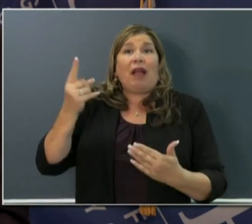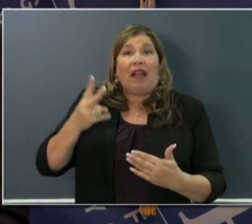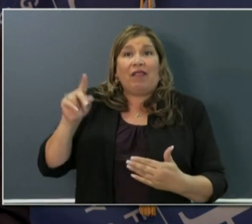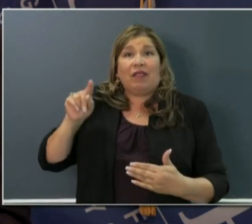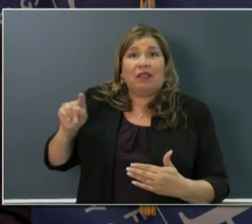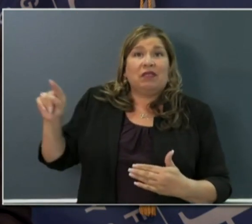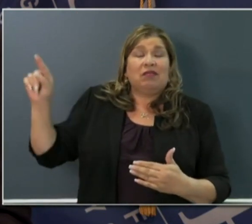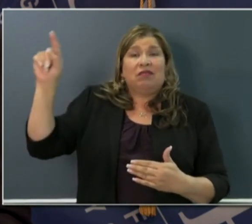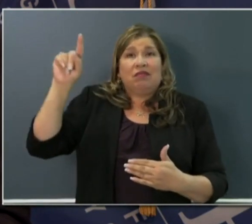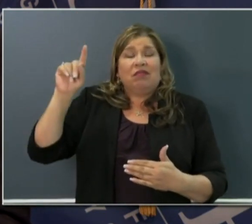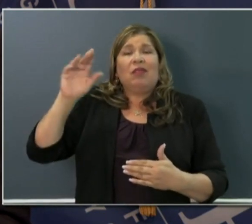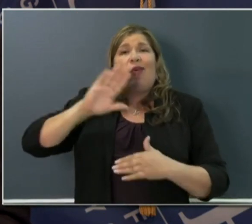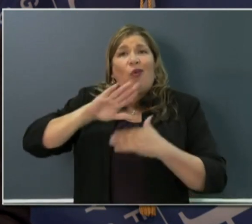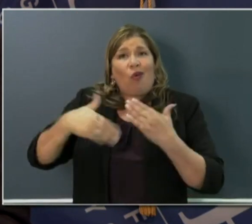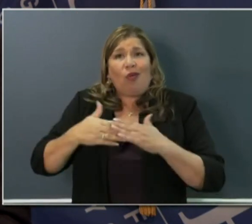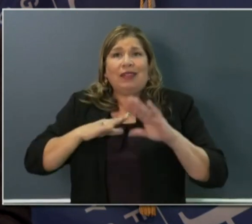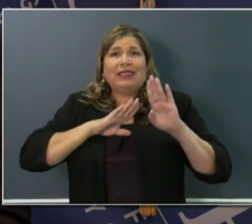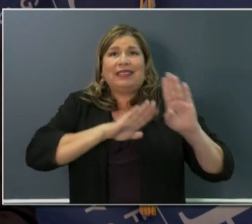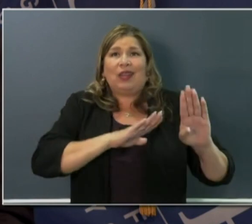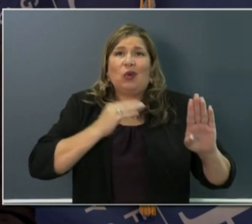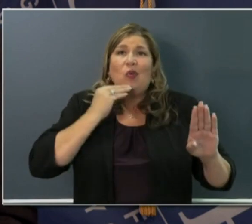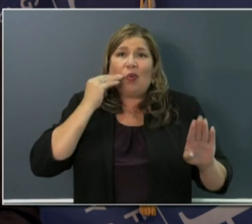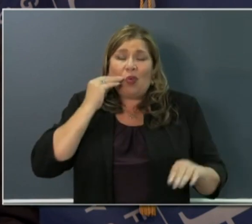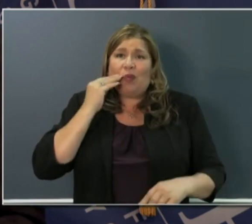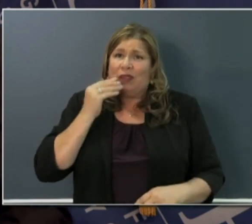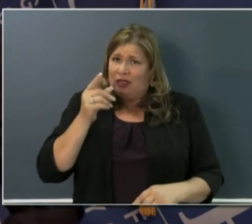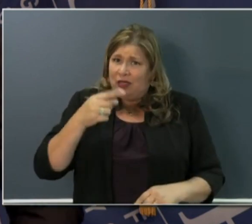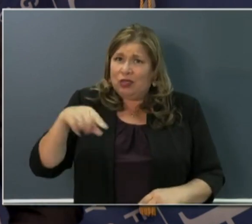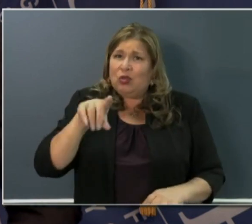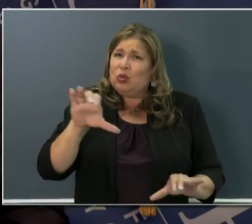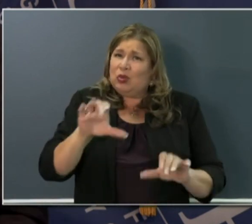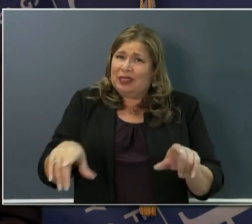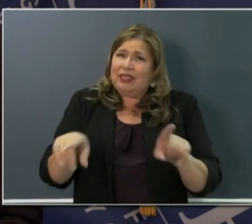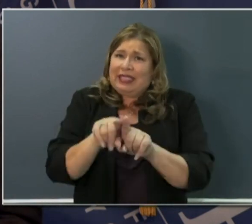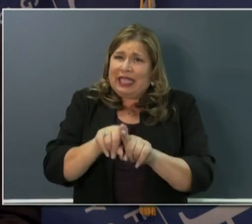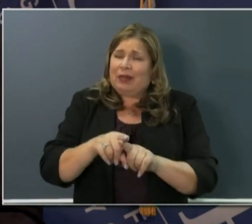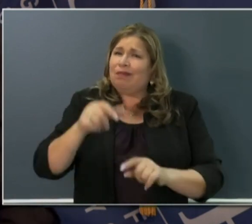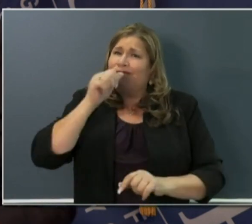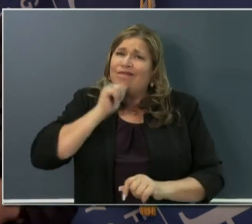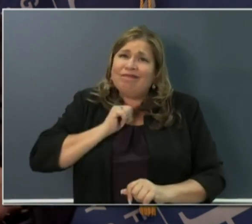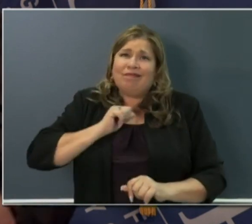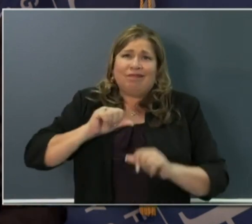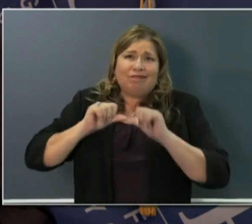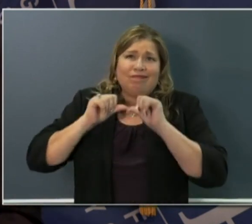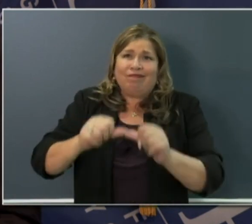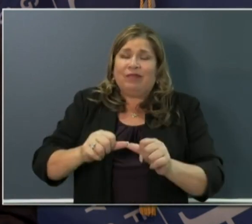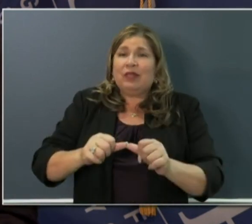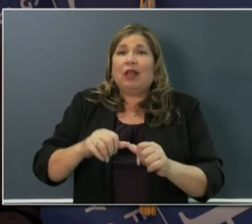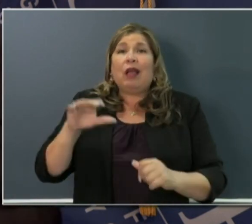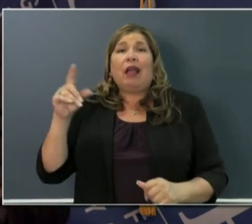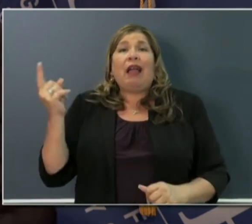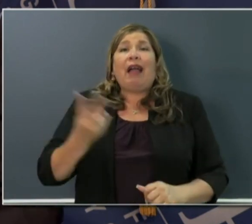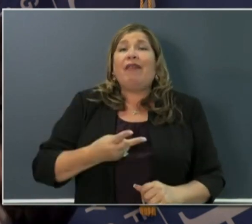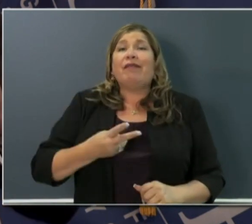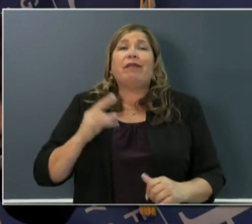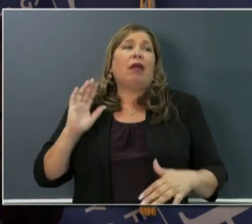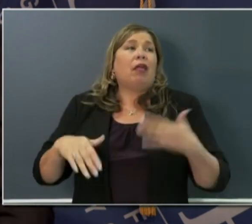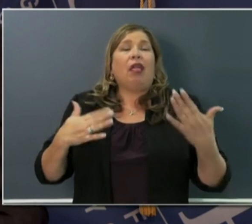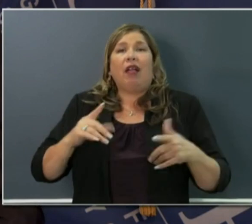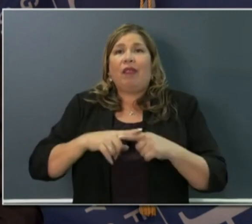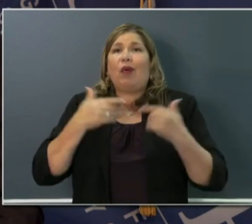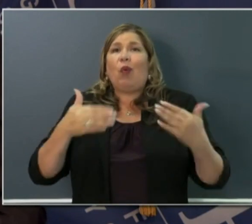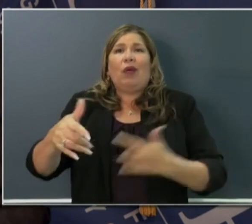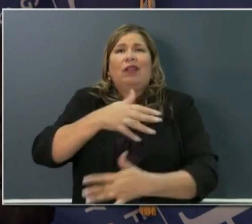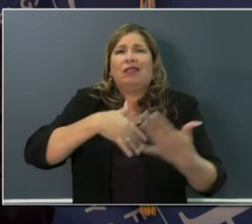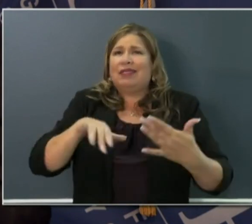of reference around home isolation. Let's meet this moment. Let's follow through. Halfway is no way. It is absolutely